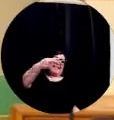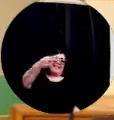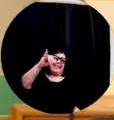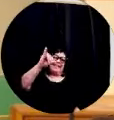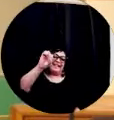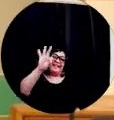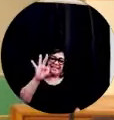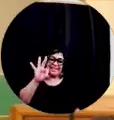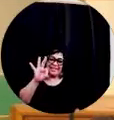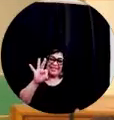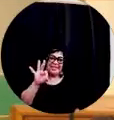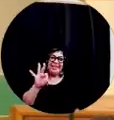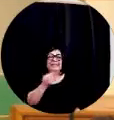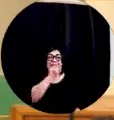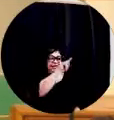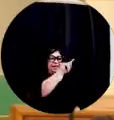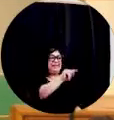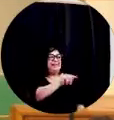daddy.